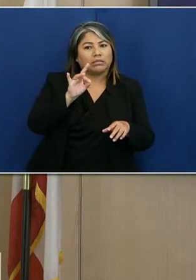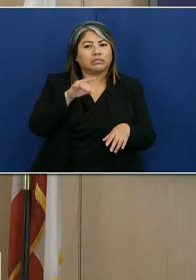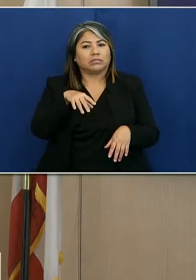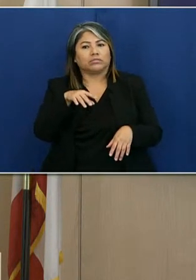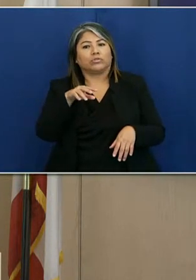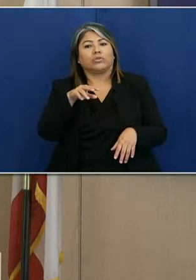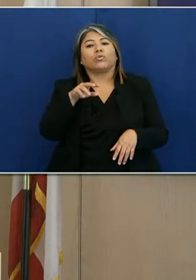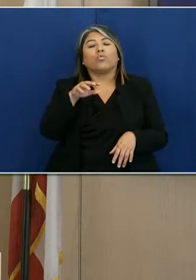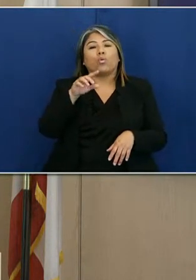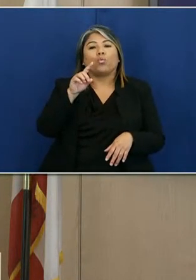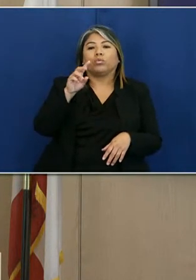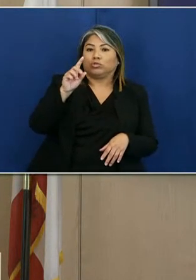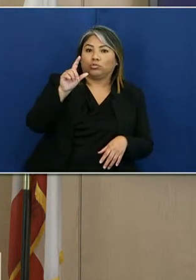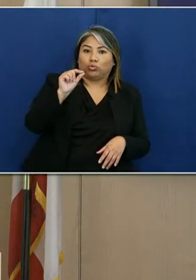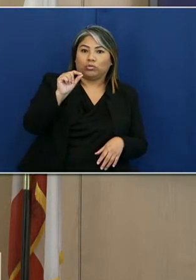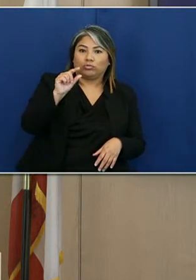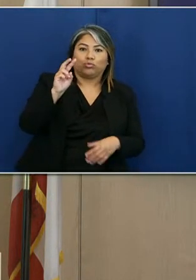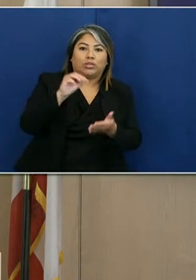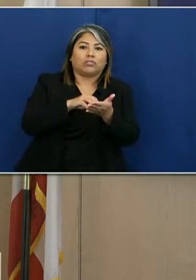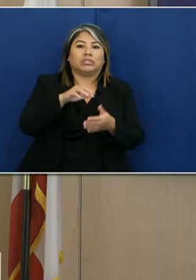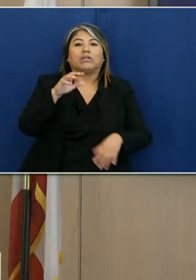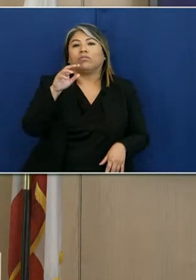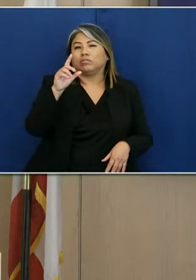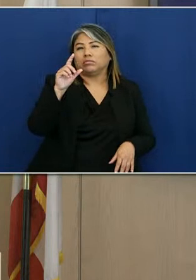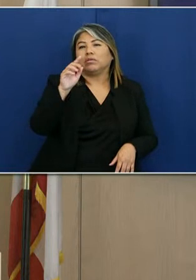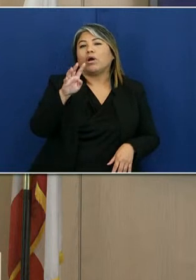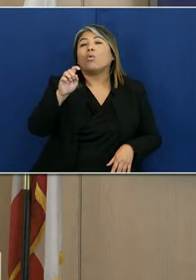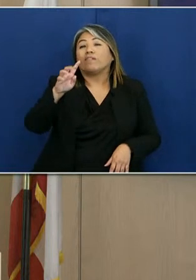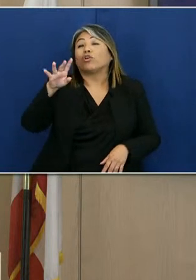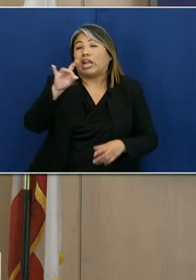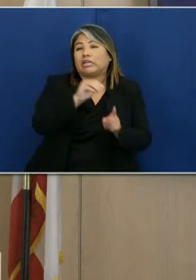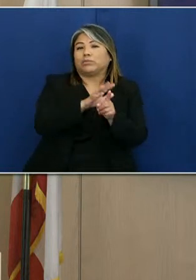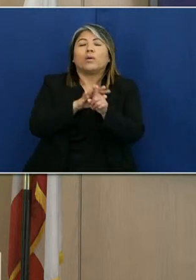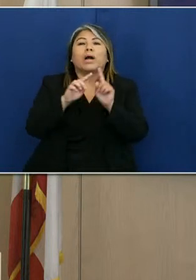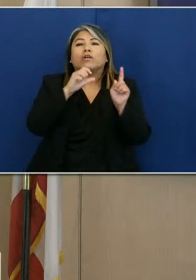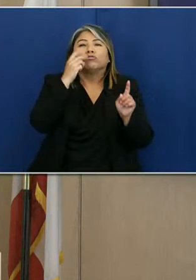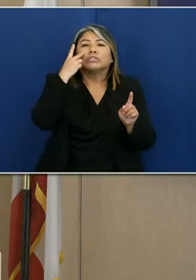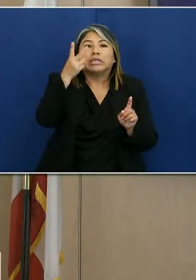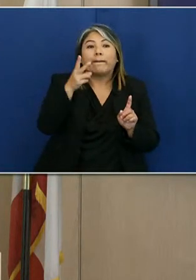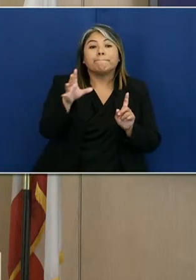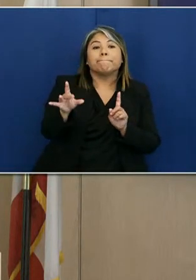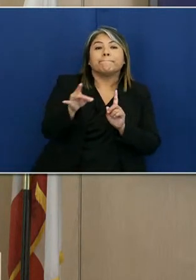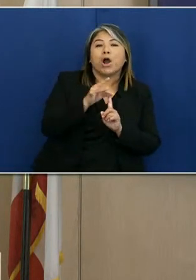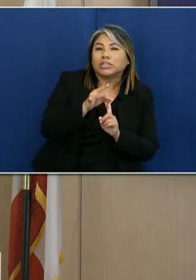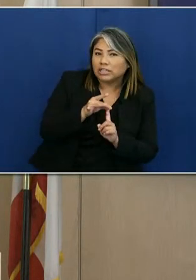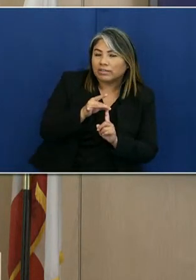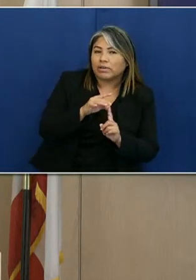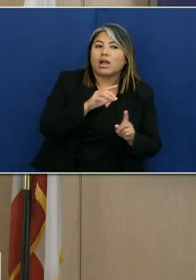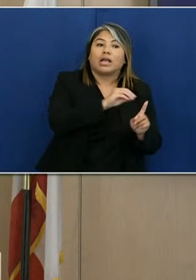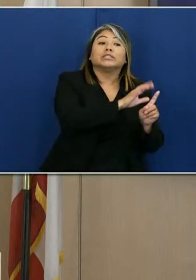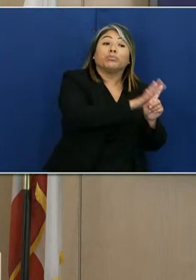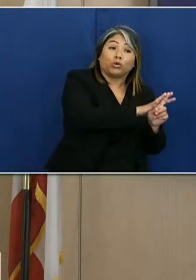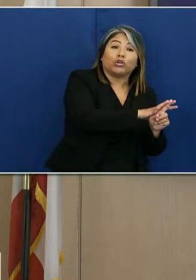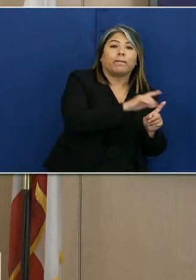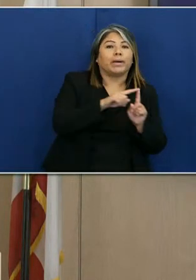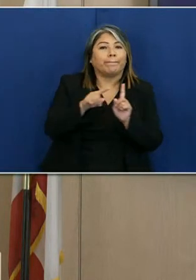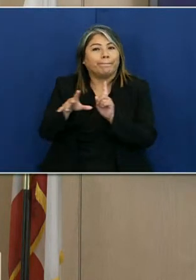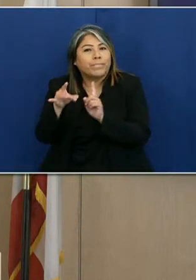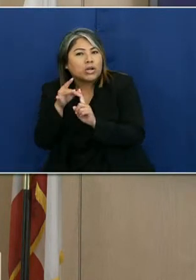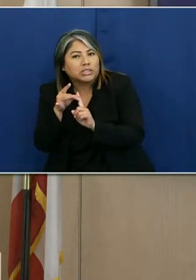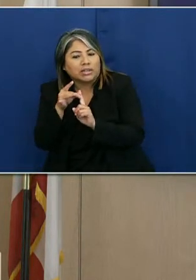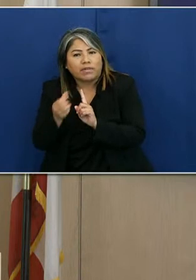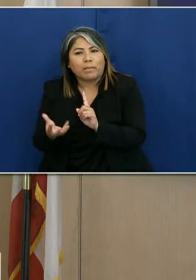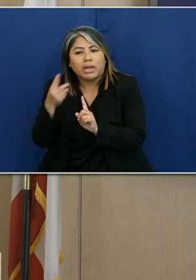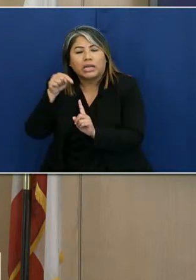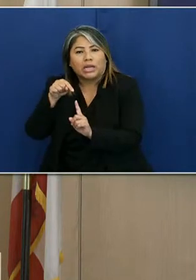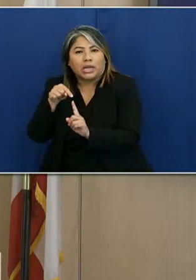What I don't see here is positive cases. So can you tell us how many positive cases are involved in